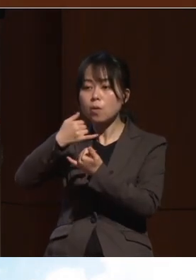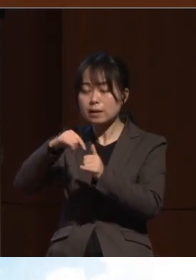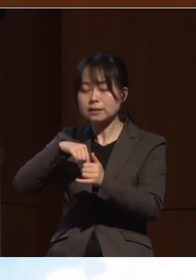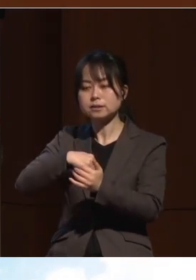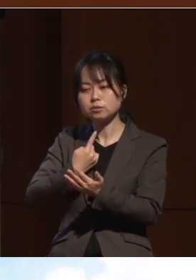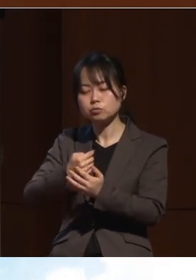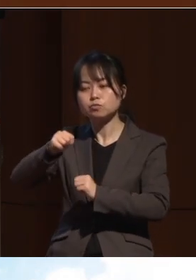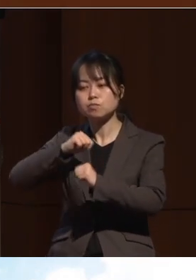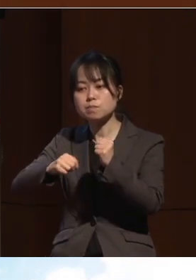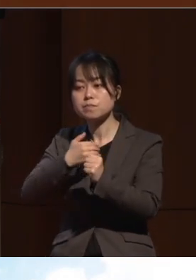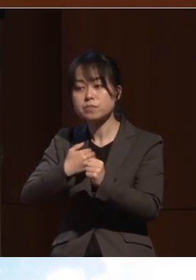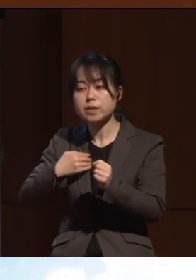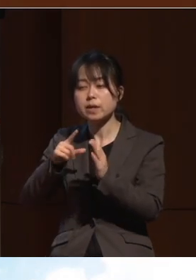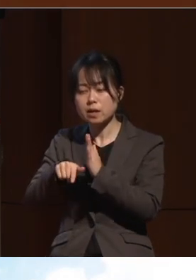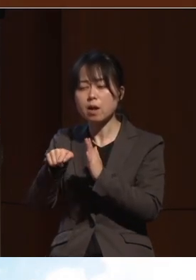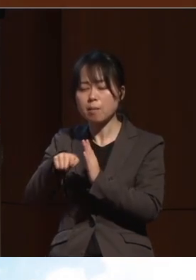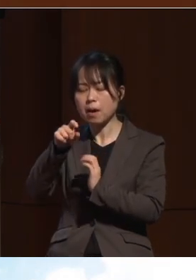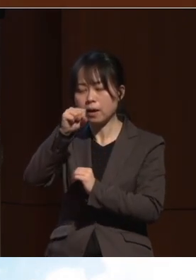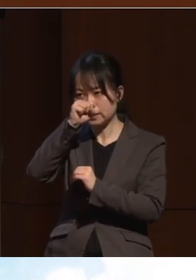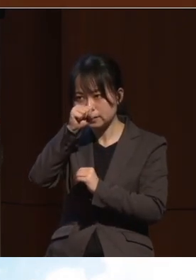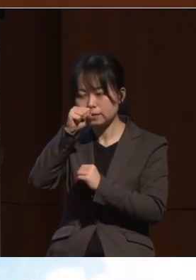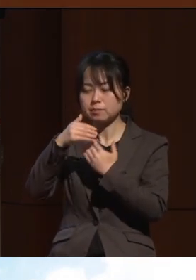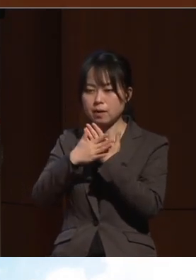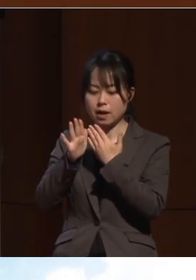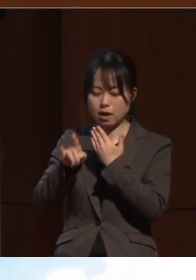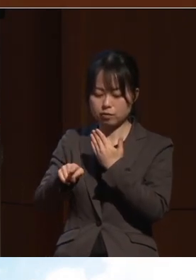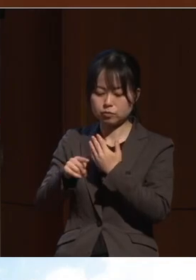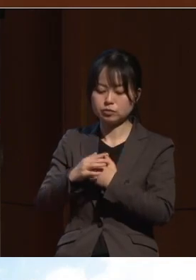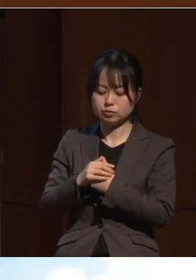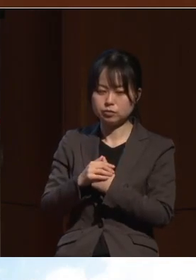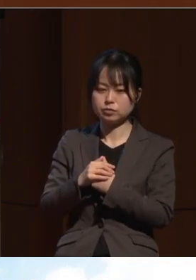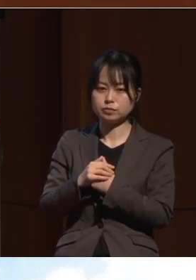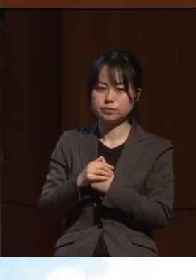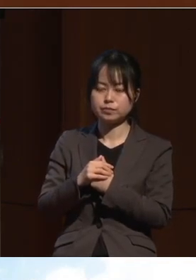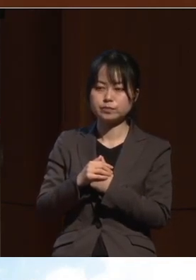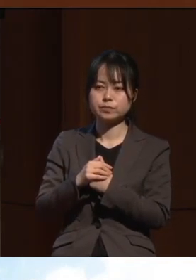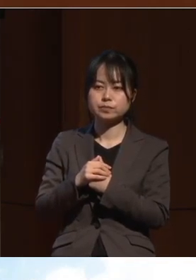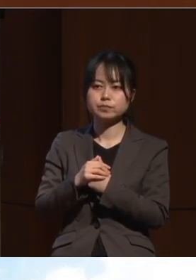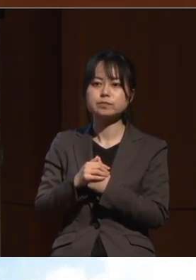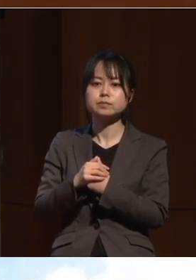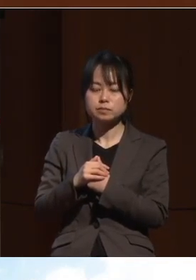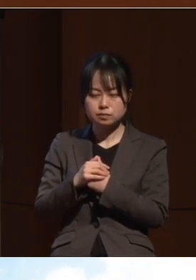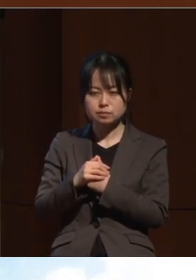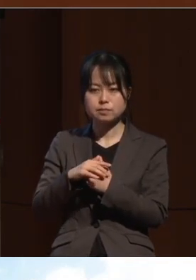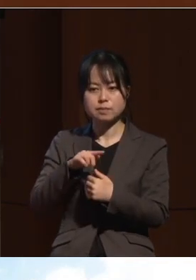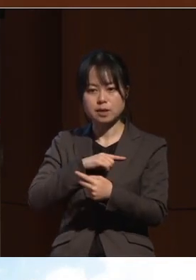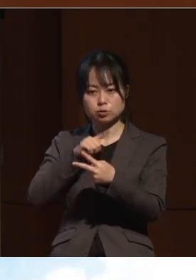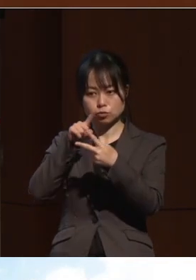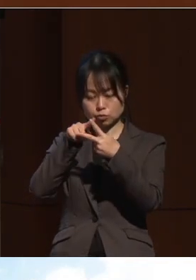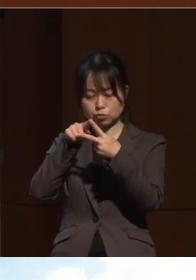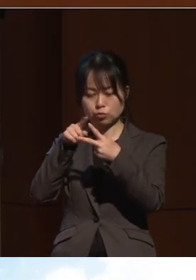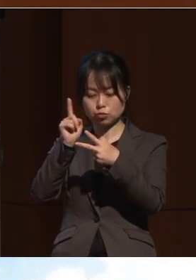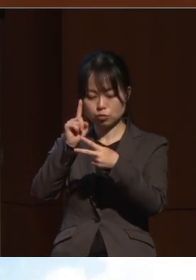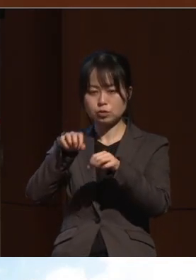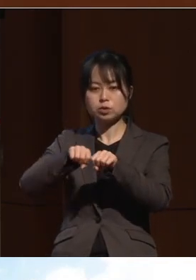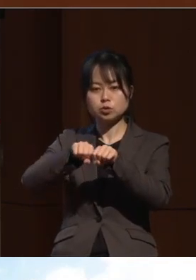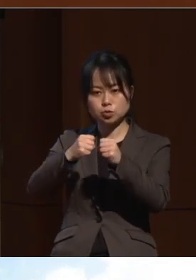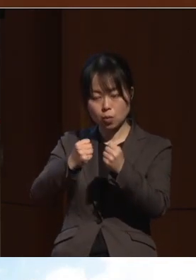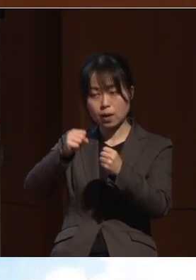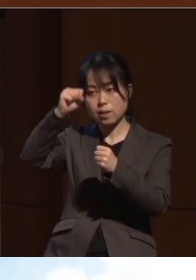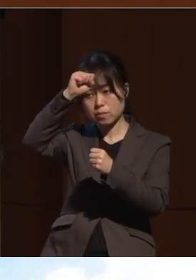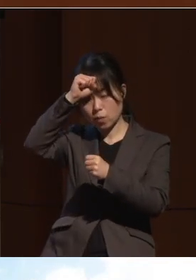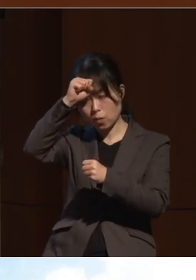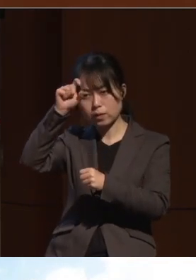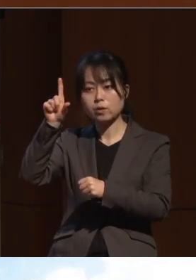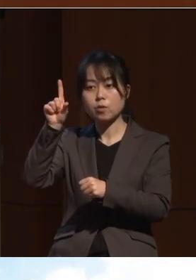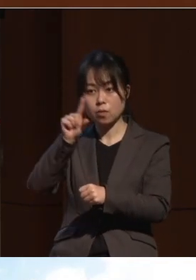people live better in older age. Those divide into, number one, things which reduce disability and ill health, but two, things that we can do